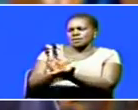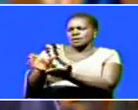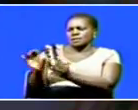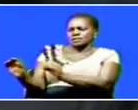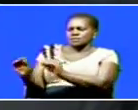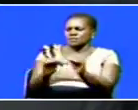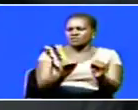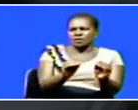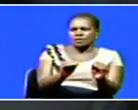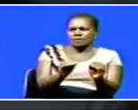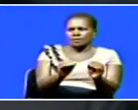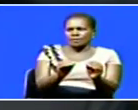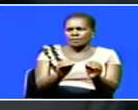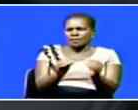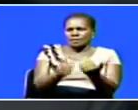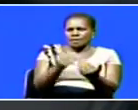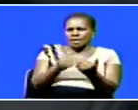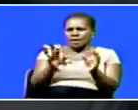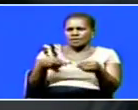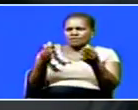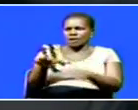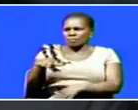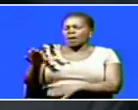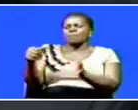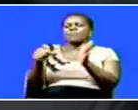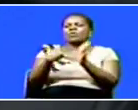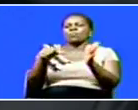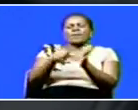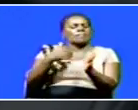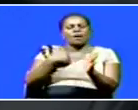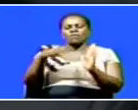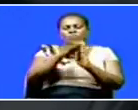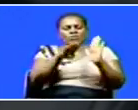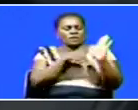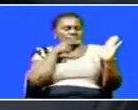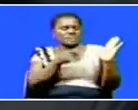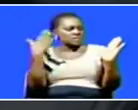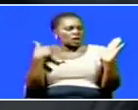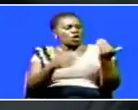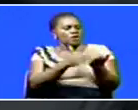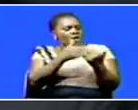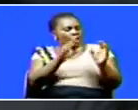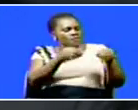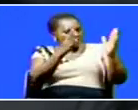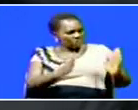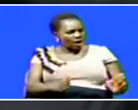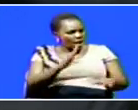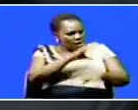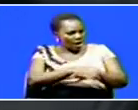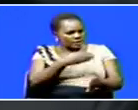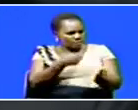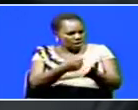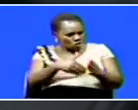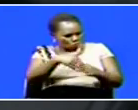transfer. Caregivers kwanza wao ndio walikuwa na shida hapa kwa hii program. Caregiver anaenda anachukua pesa za